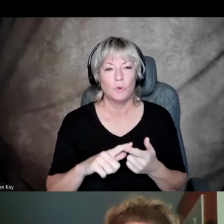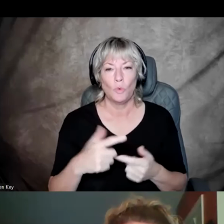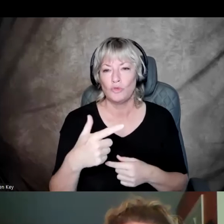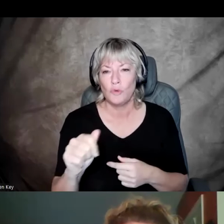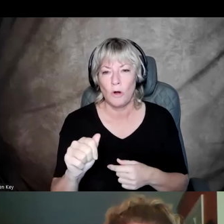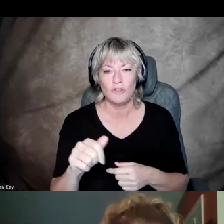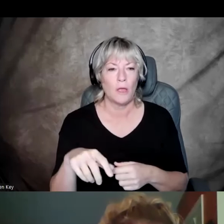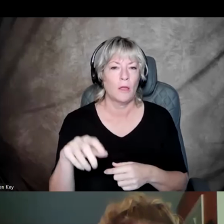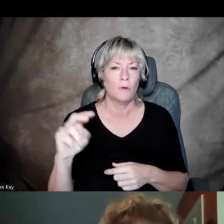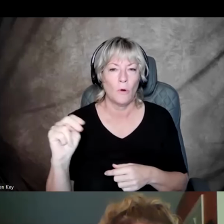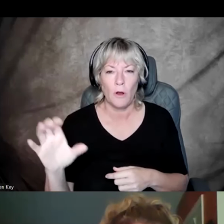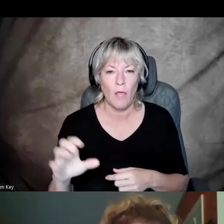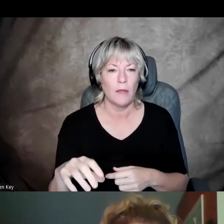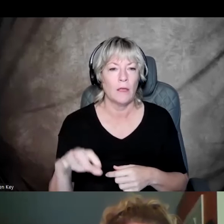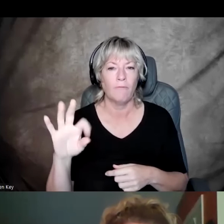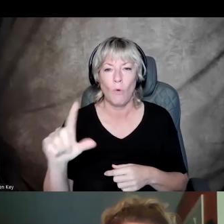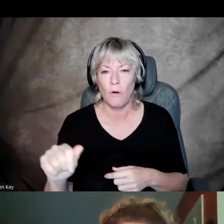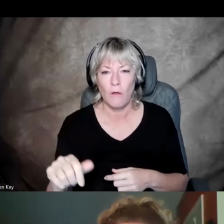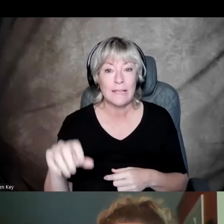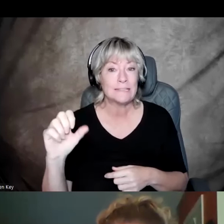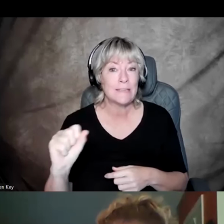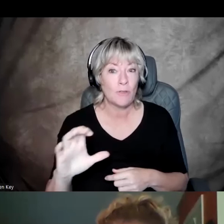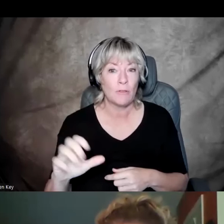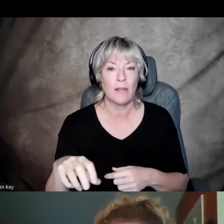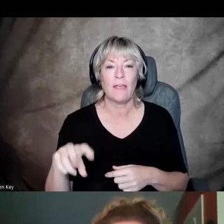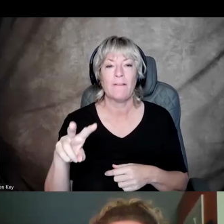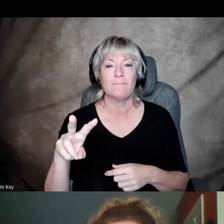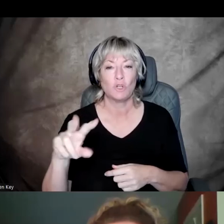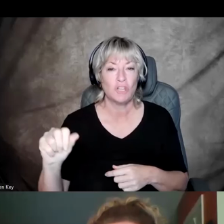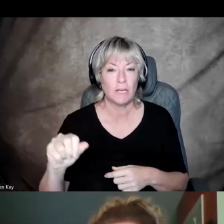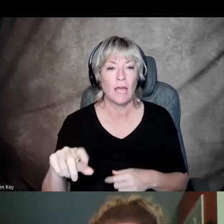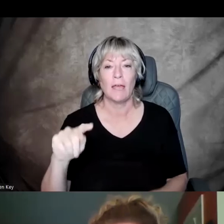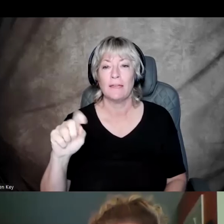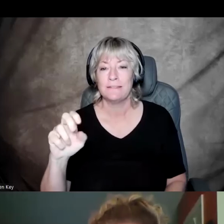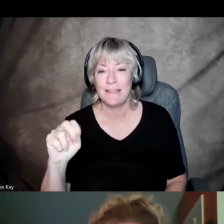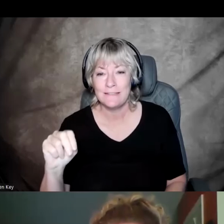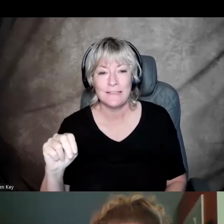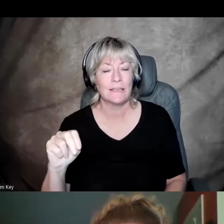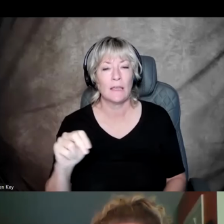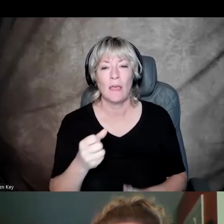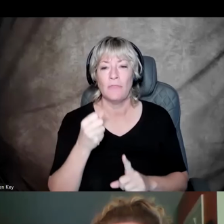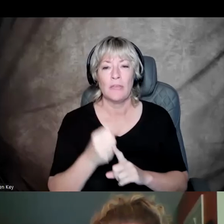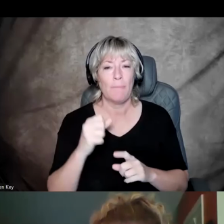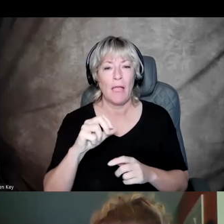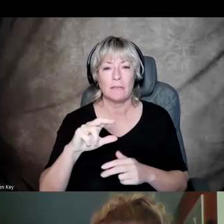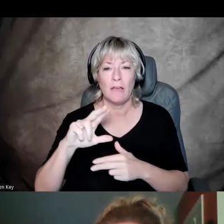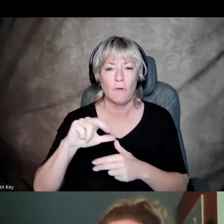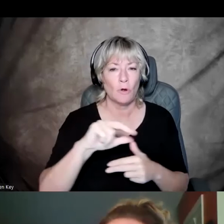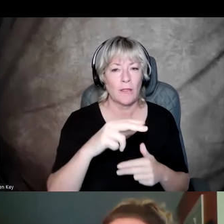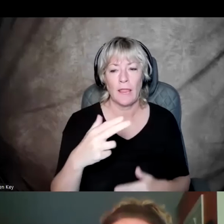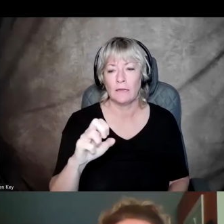North Carolina, Florida, South Carolina, Virginia, and Tennessee regarding the impact of Hurricane